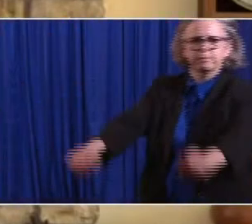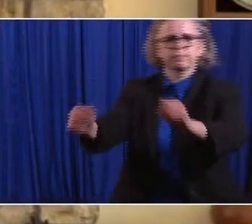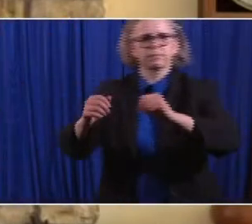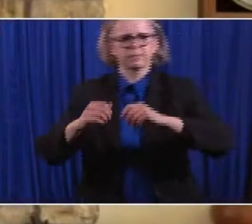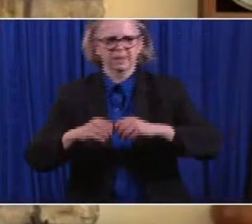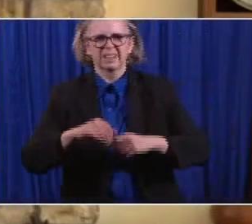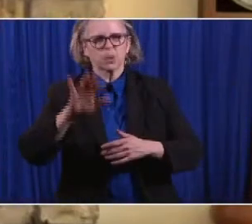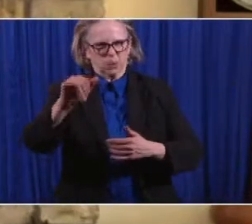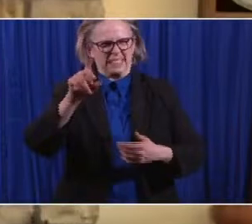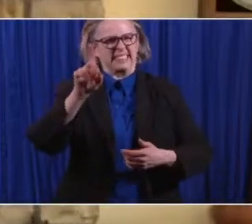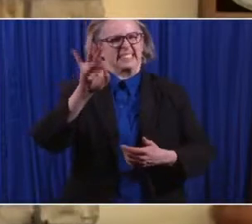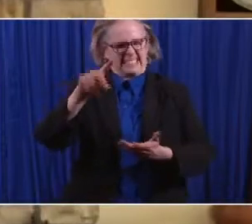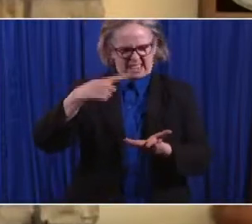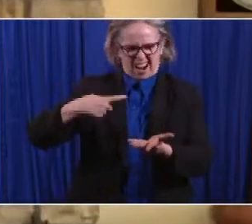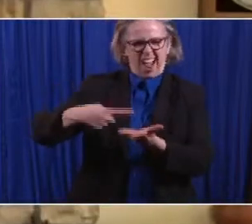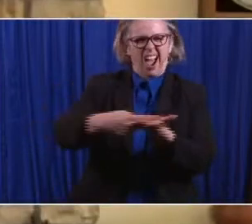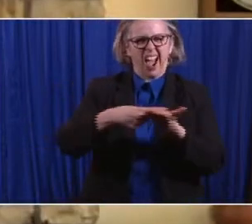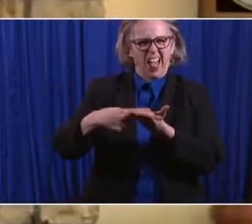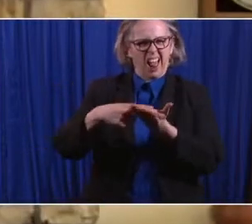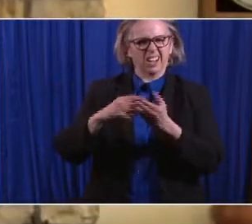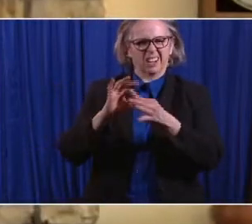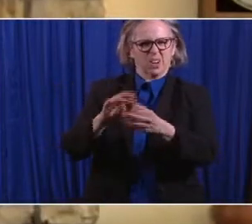Ohio